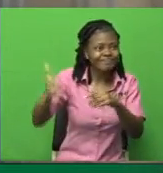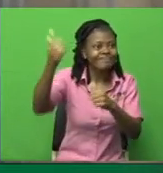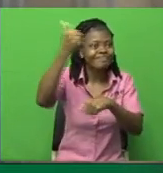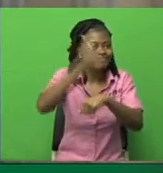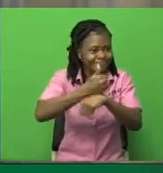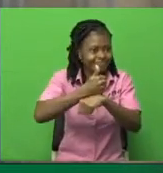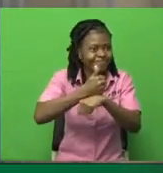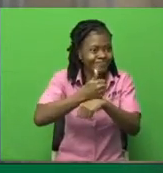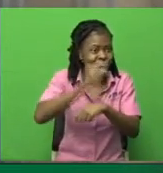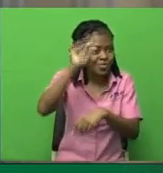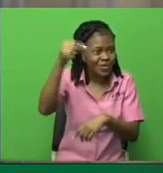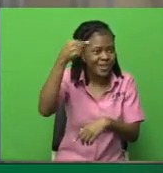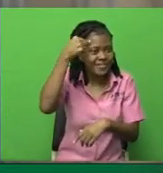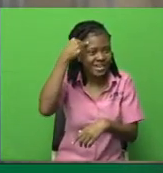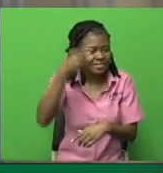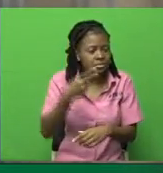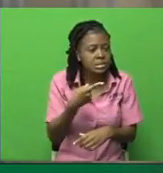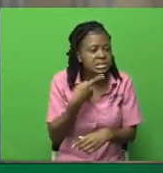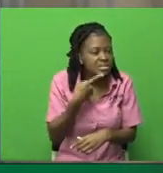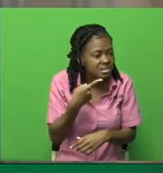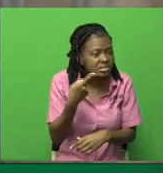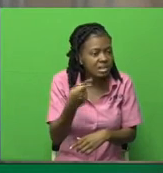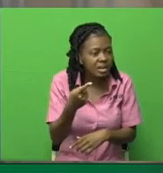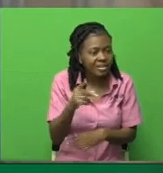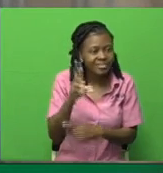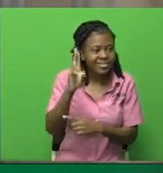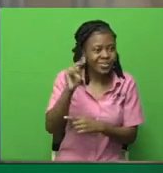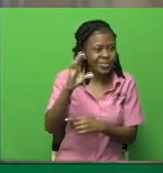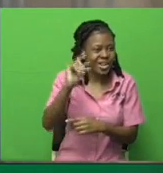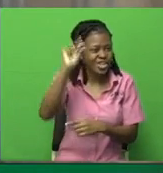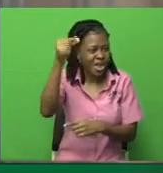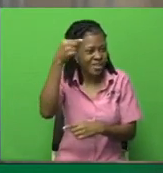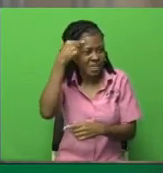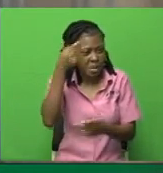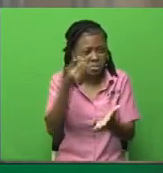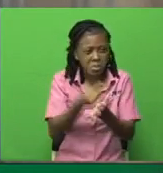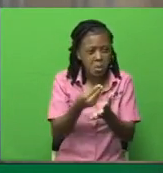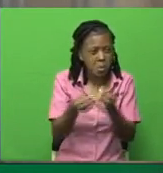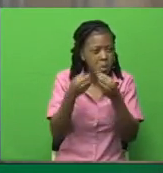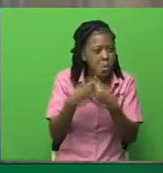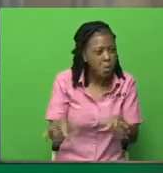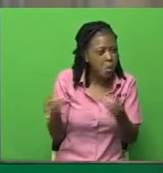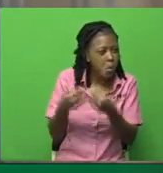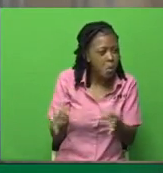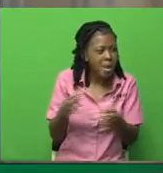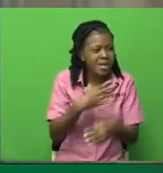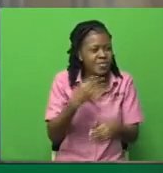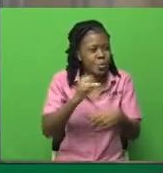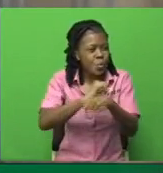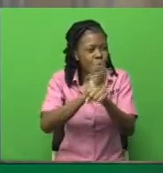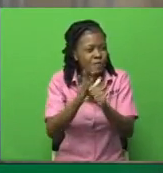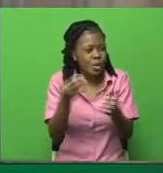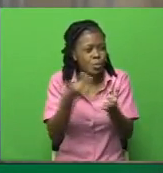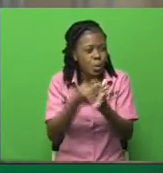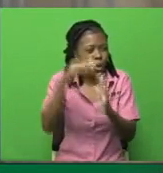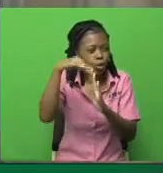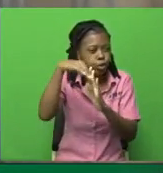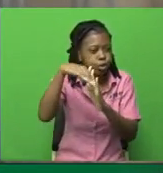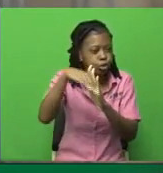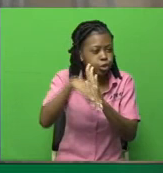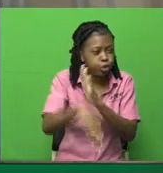the fiscal concessions my government gave and the pandemic's effects the minister however did